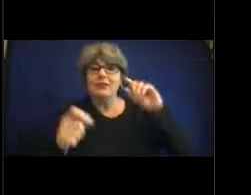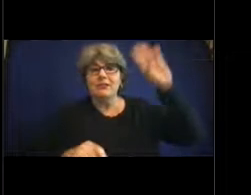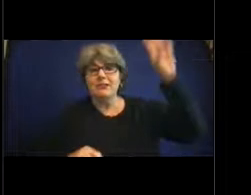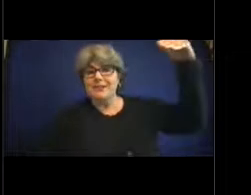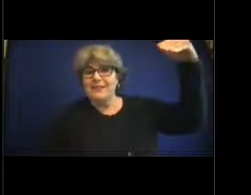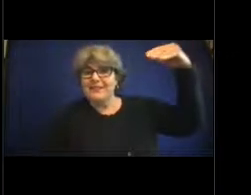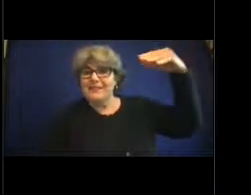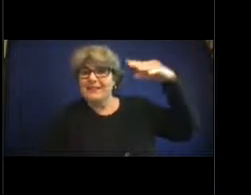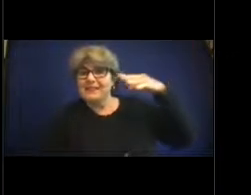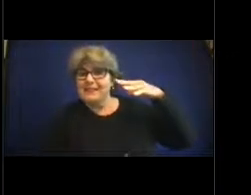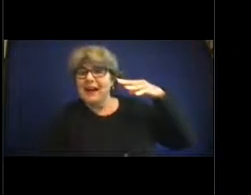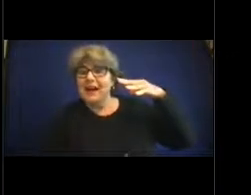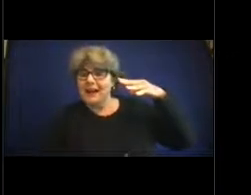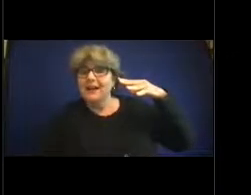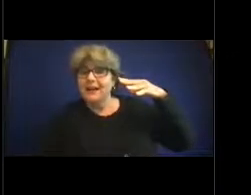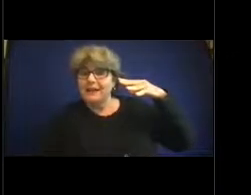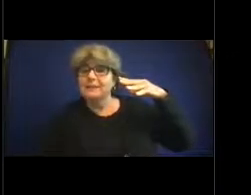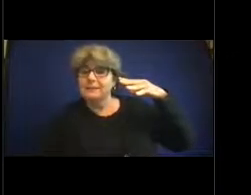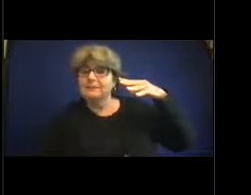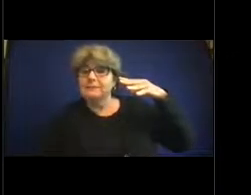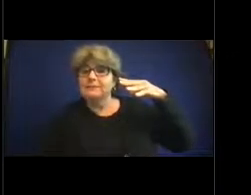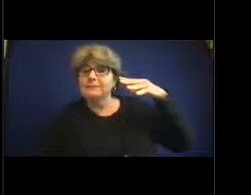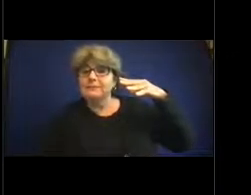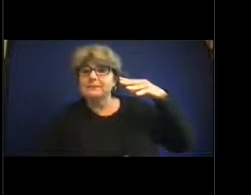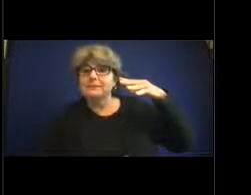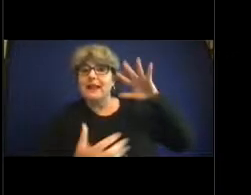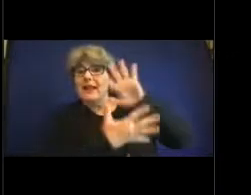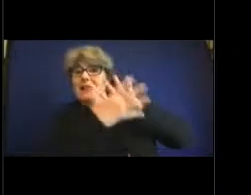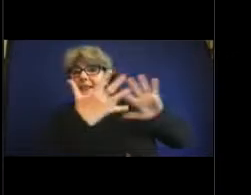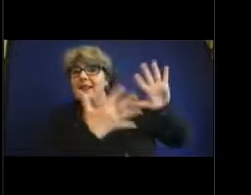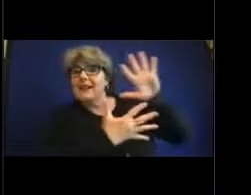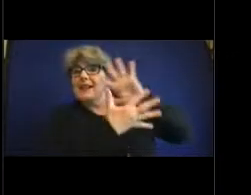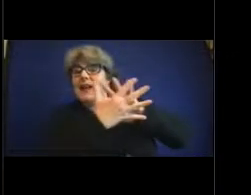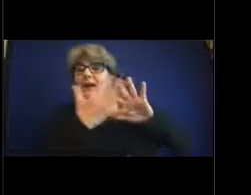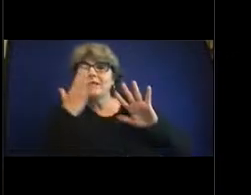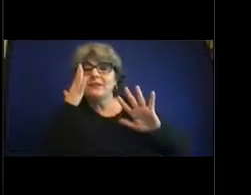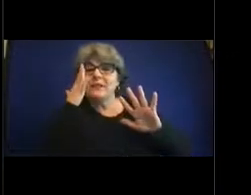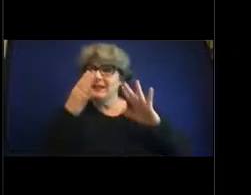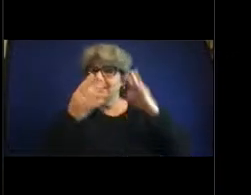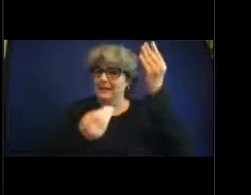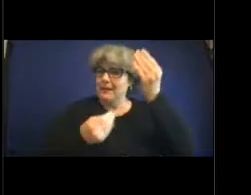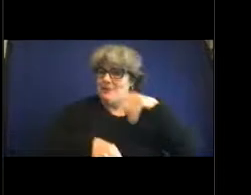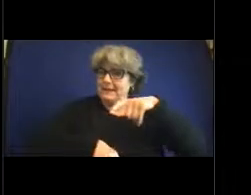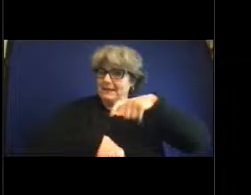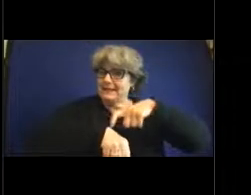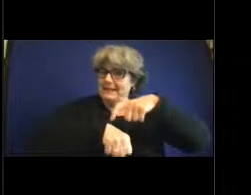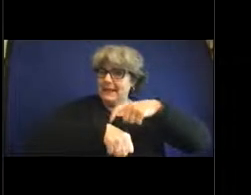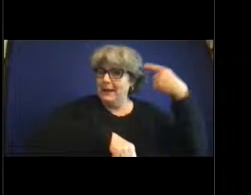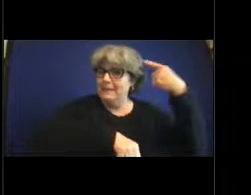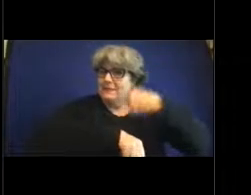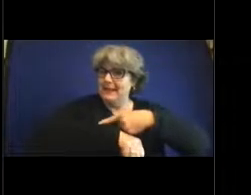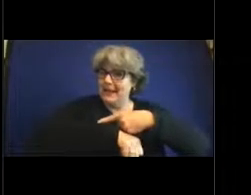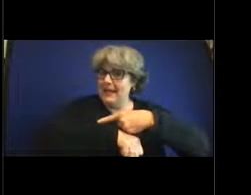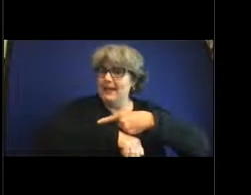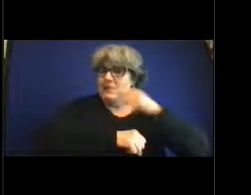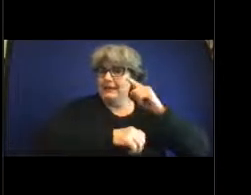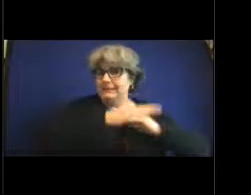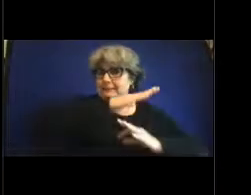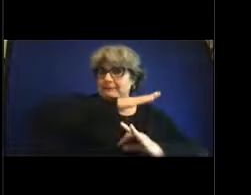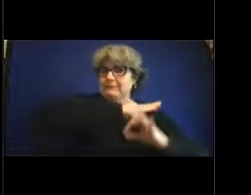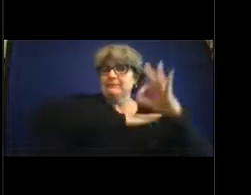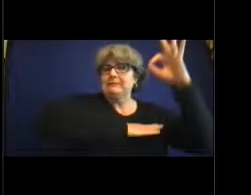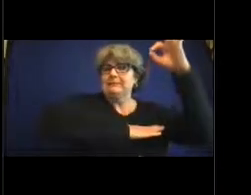noticing the position of where the sun is with the clouds. And to me, that's telling me that the time of day is changing. So this is probably,